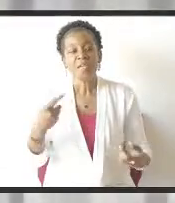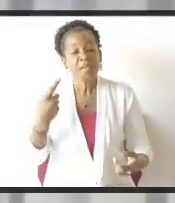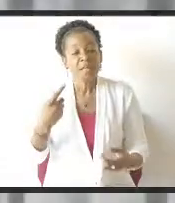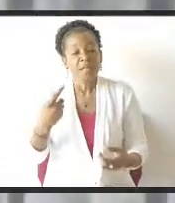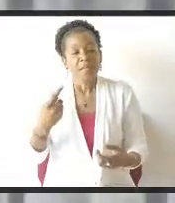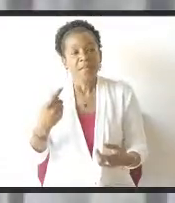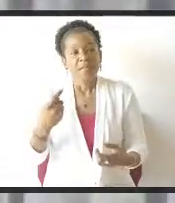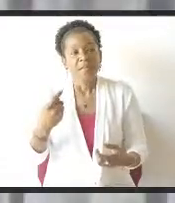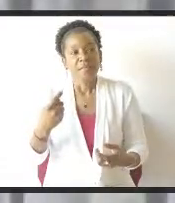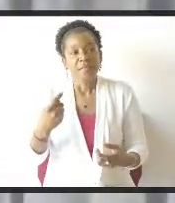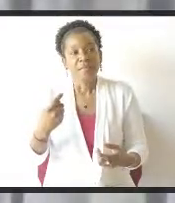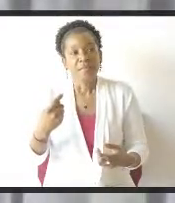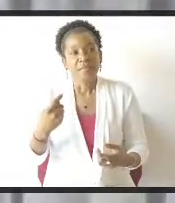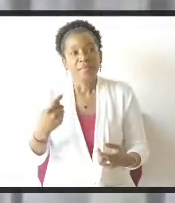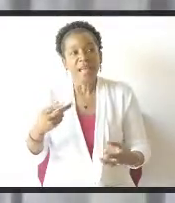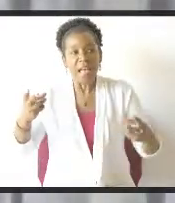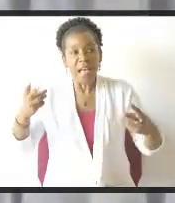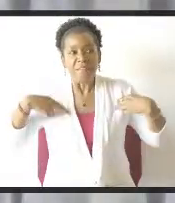You have to look past the